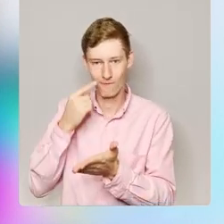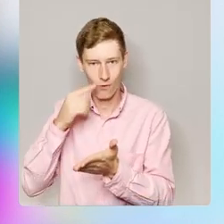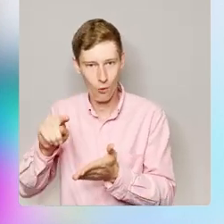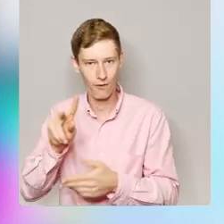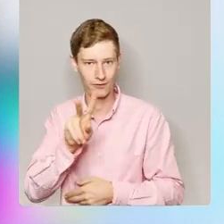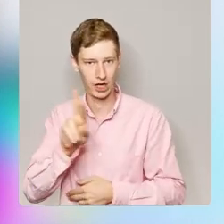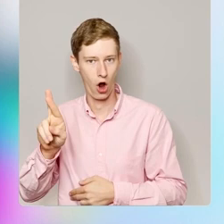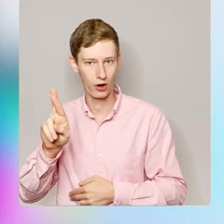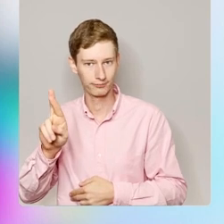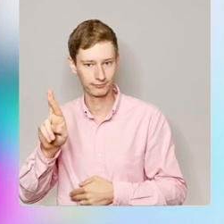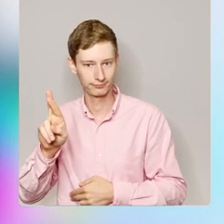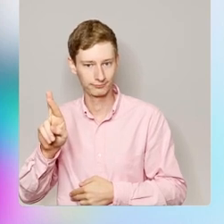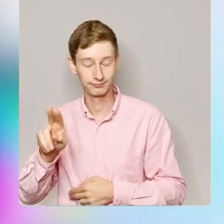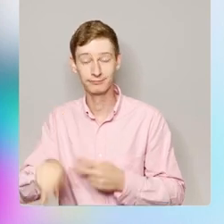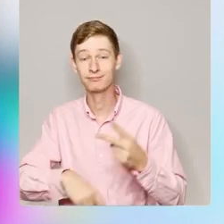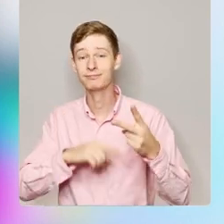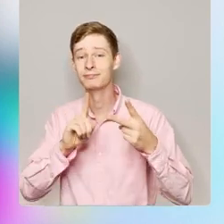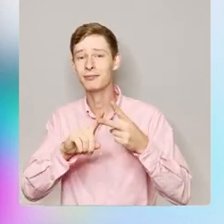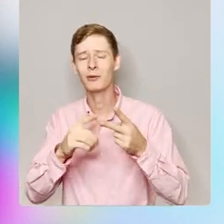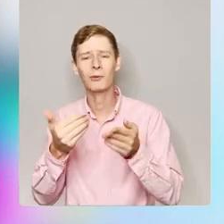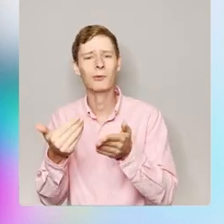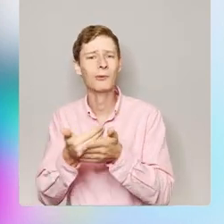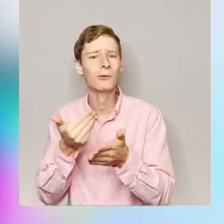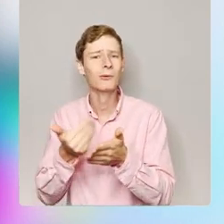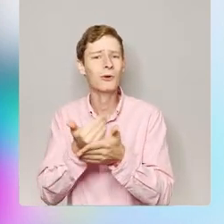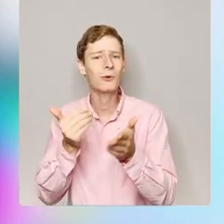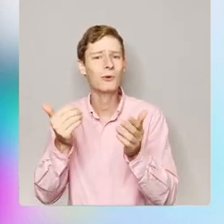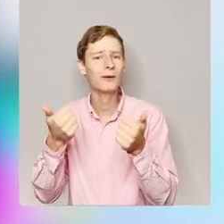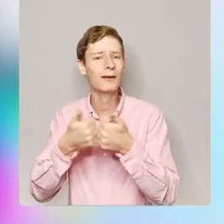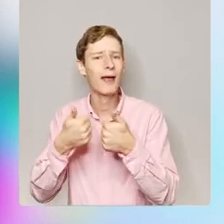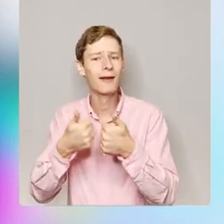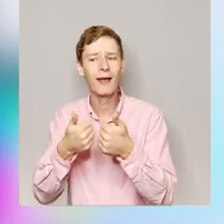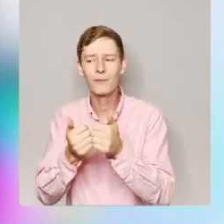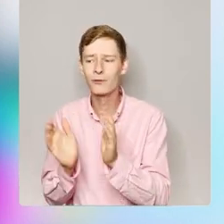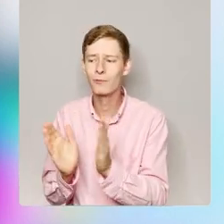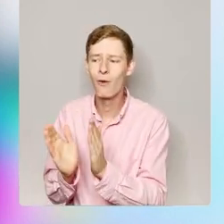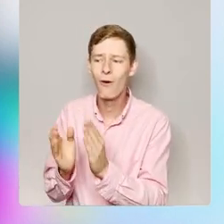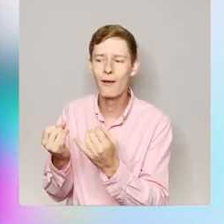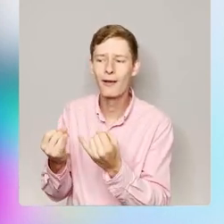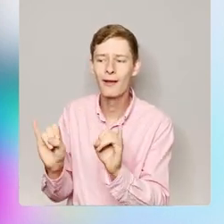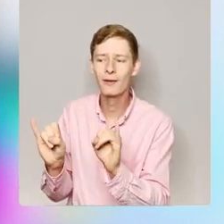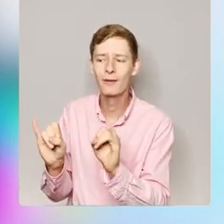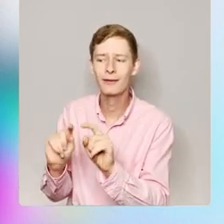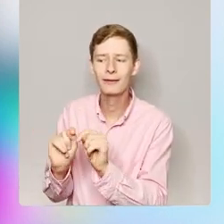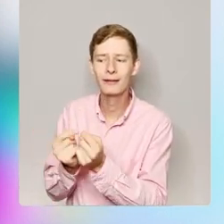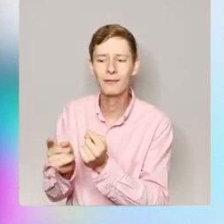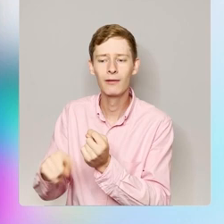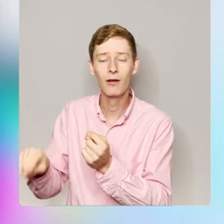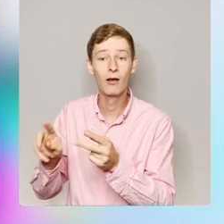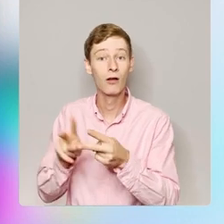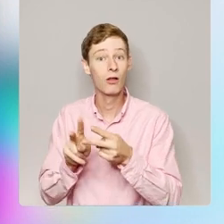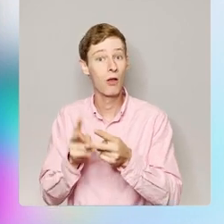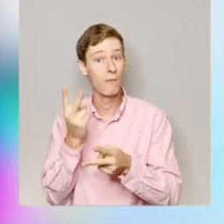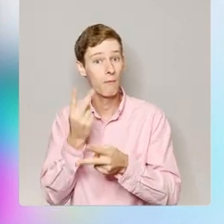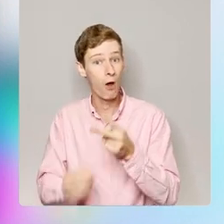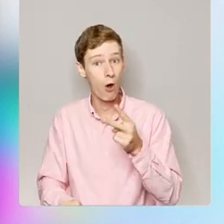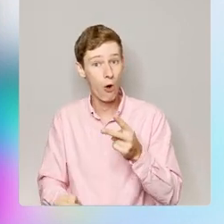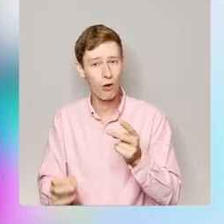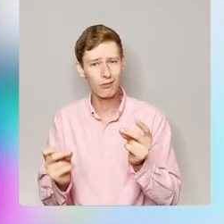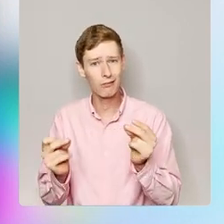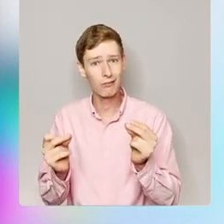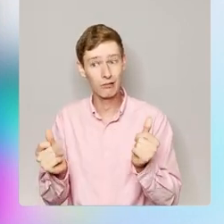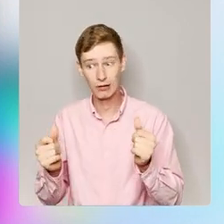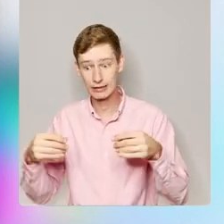other is like a brand new title from a small independent team. Both of these titles made their first $1 million in